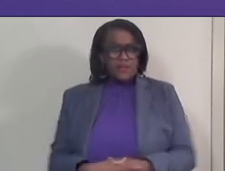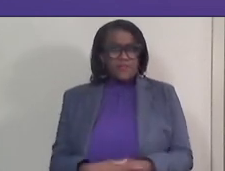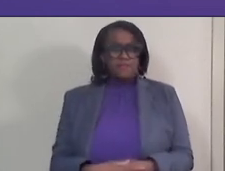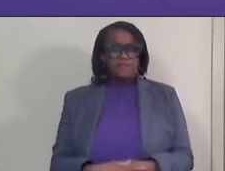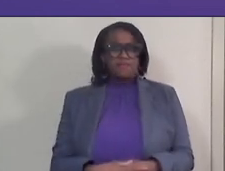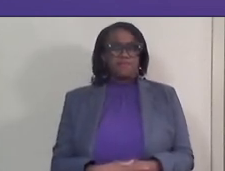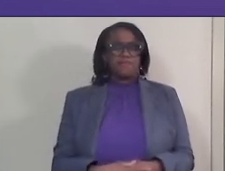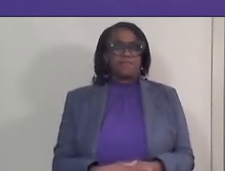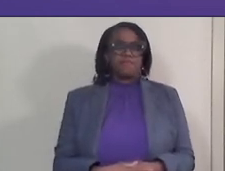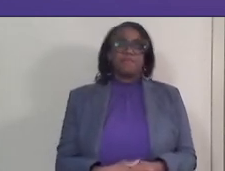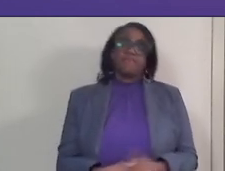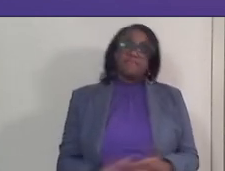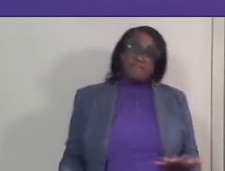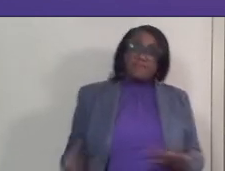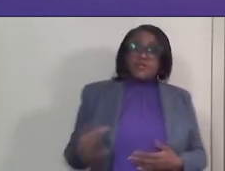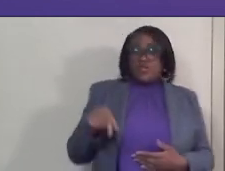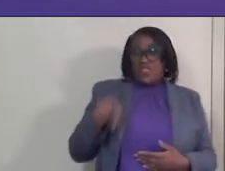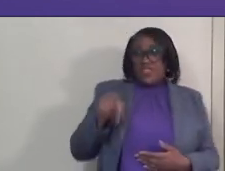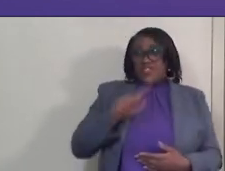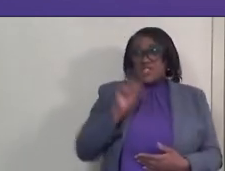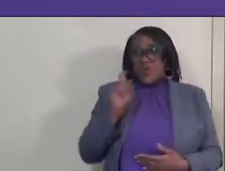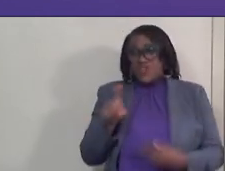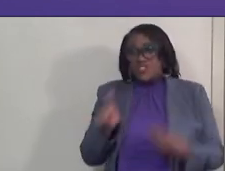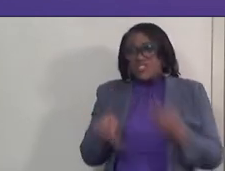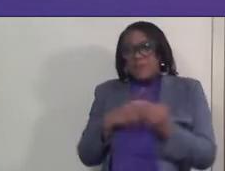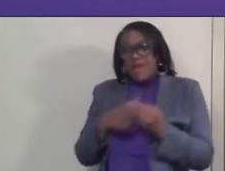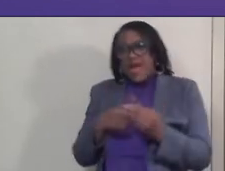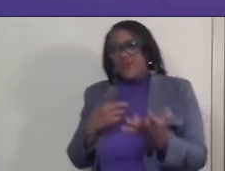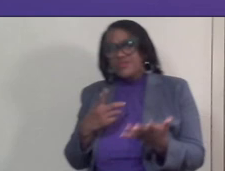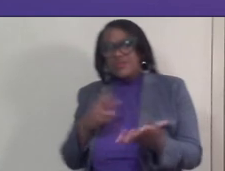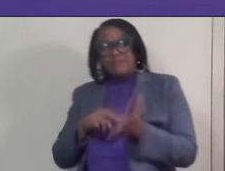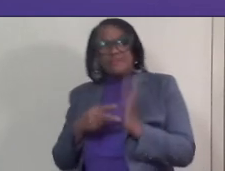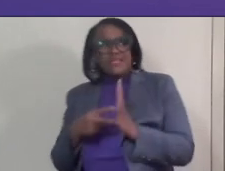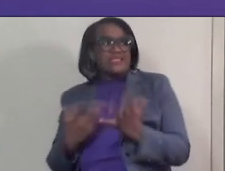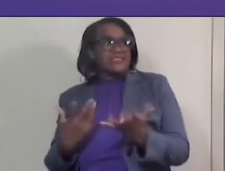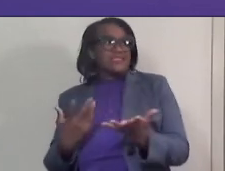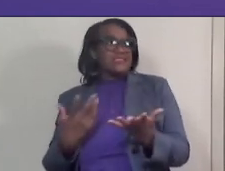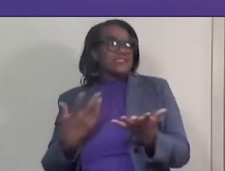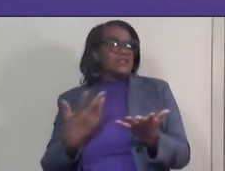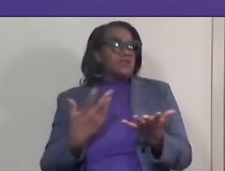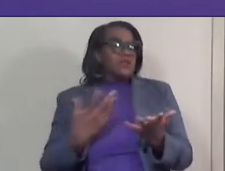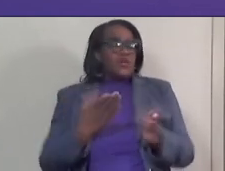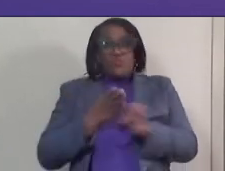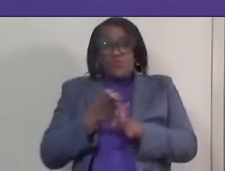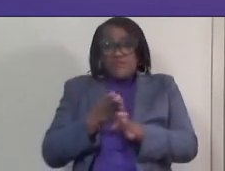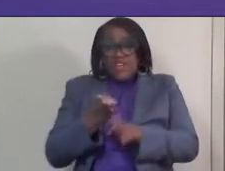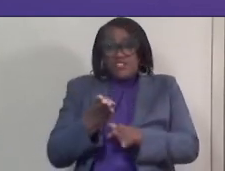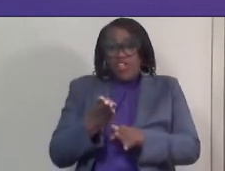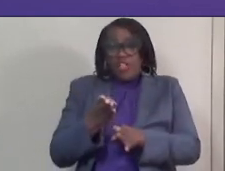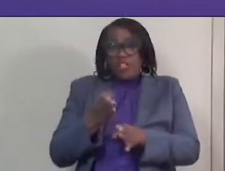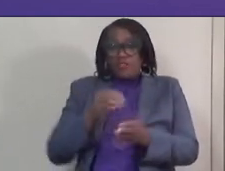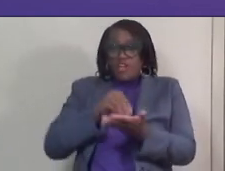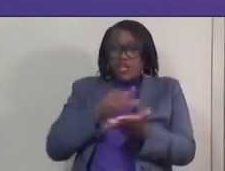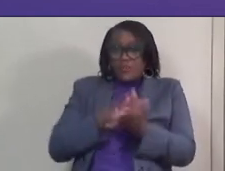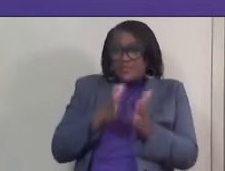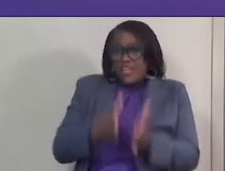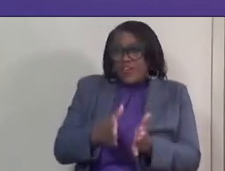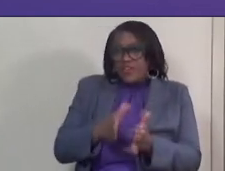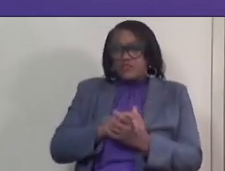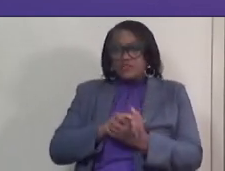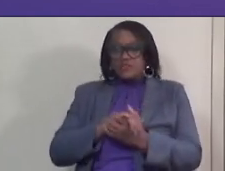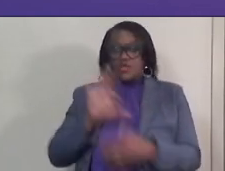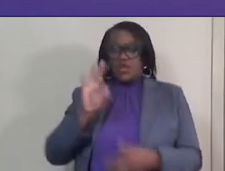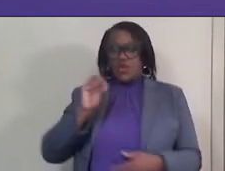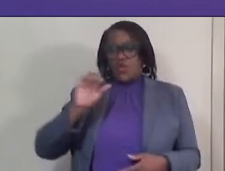So this question is about whether professional documentarians or folklorists like